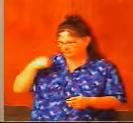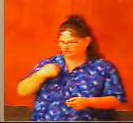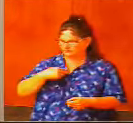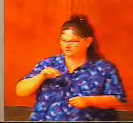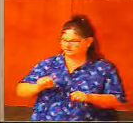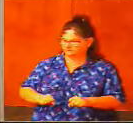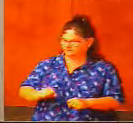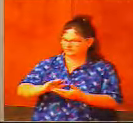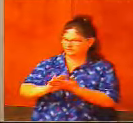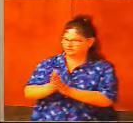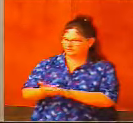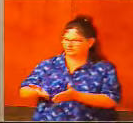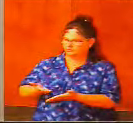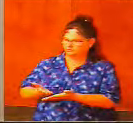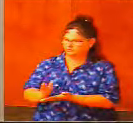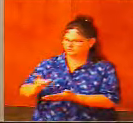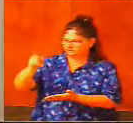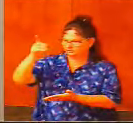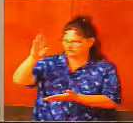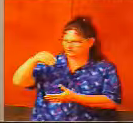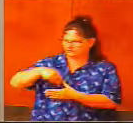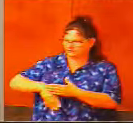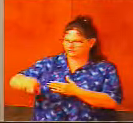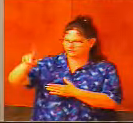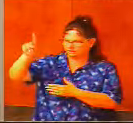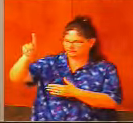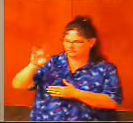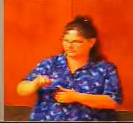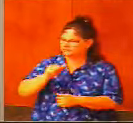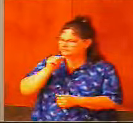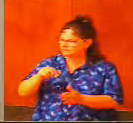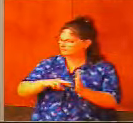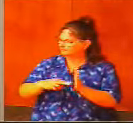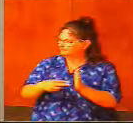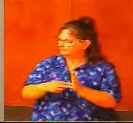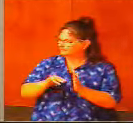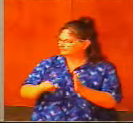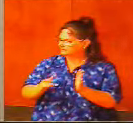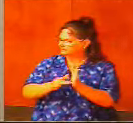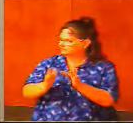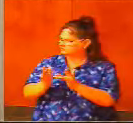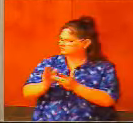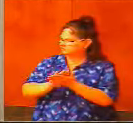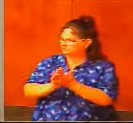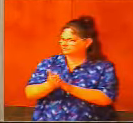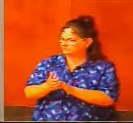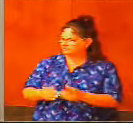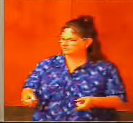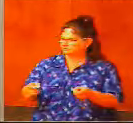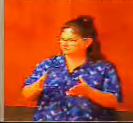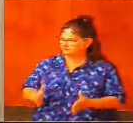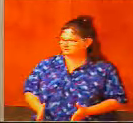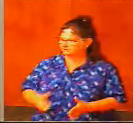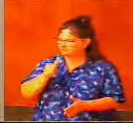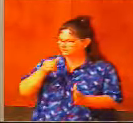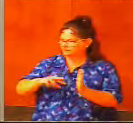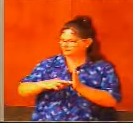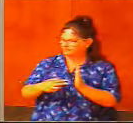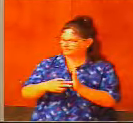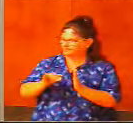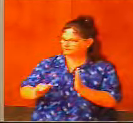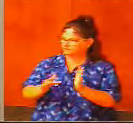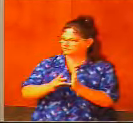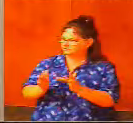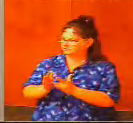the righteousness of God in him." Now that does not mean that Jesus became a sinner. It does not mean that